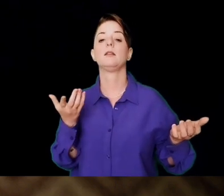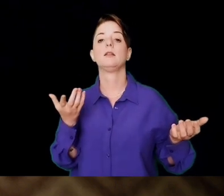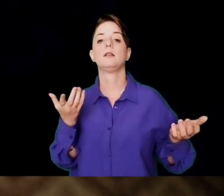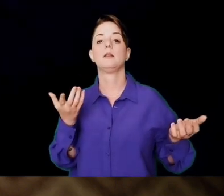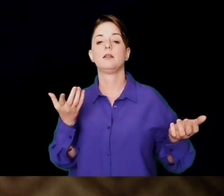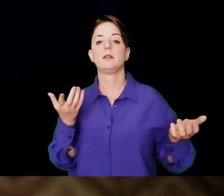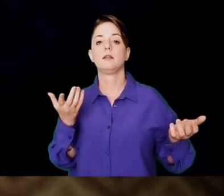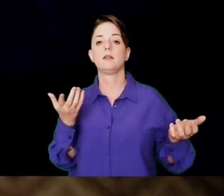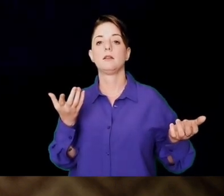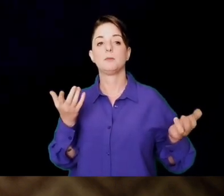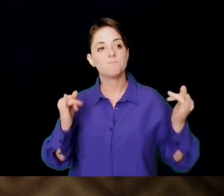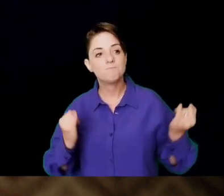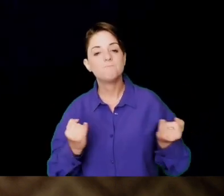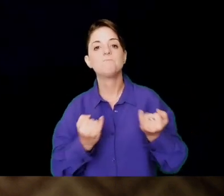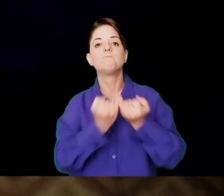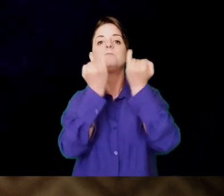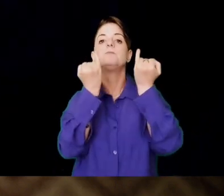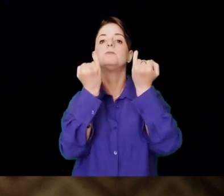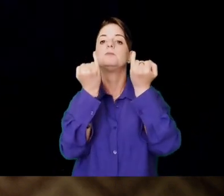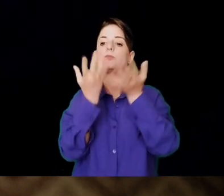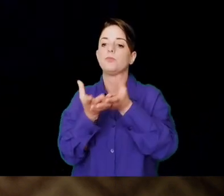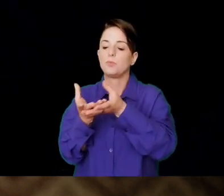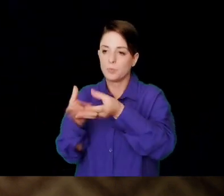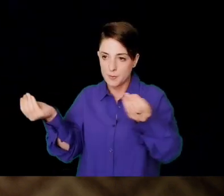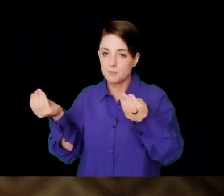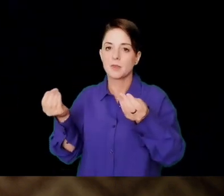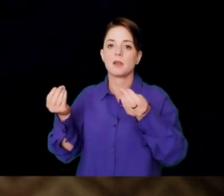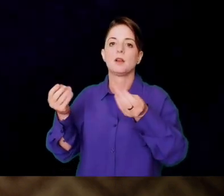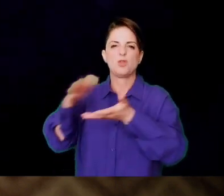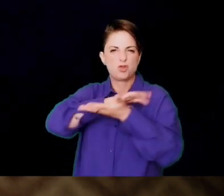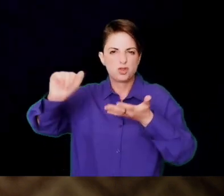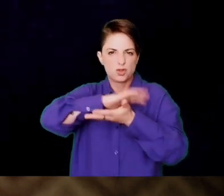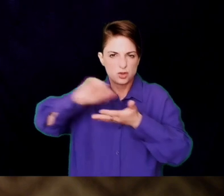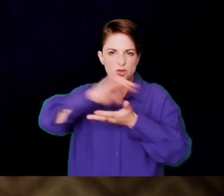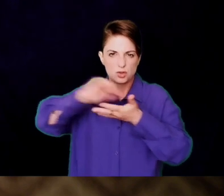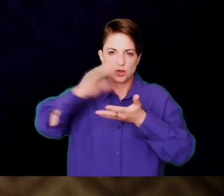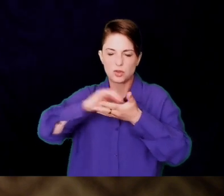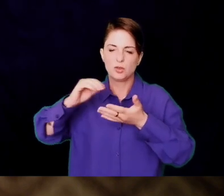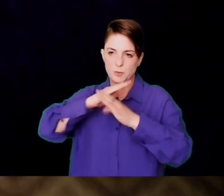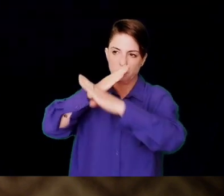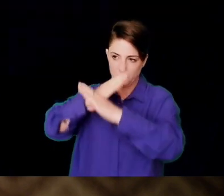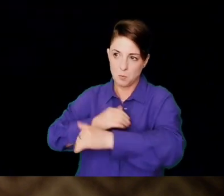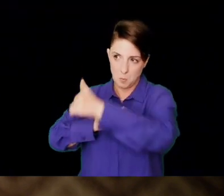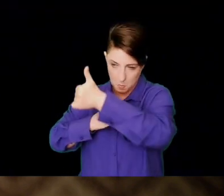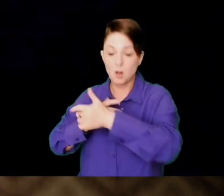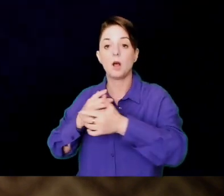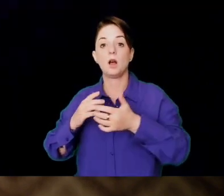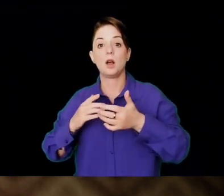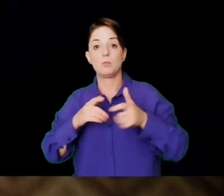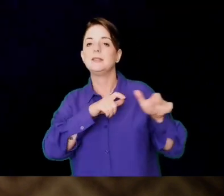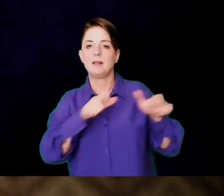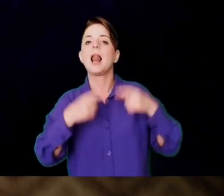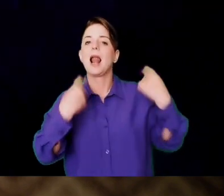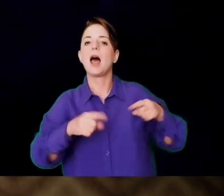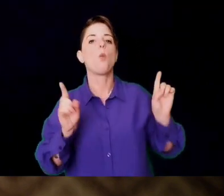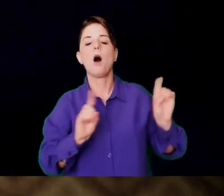course, because the conflicts had been removed with the mobile gears. There were no more mobile gears coming in. It became a